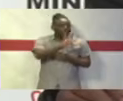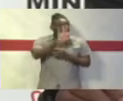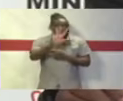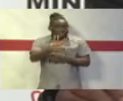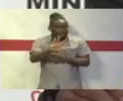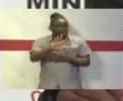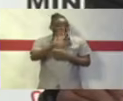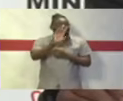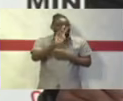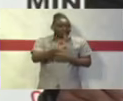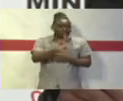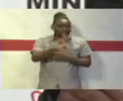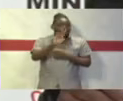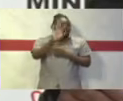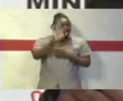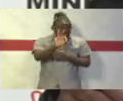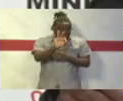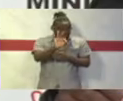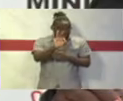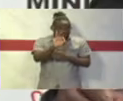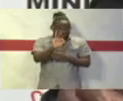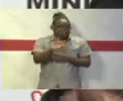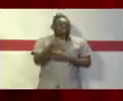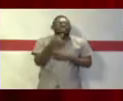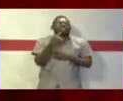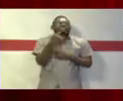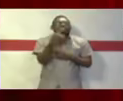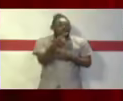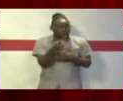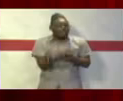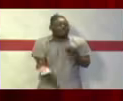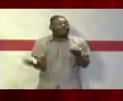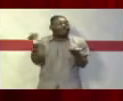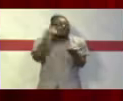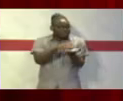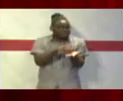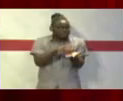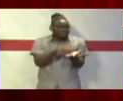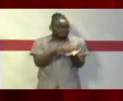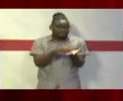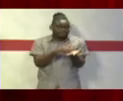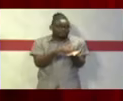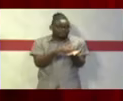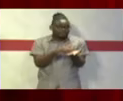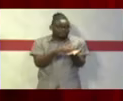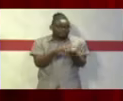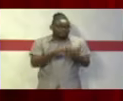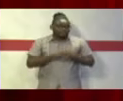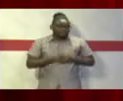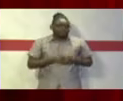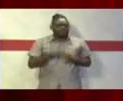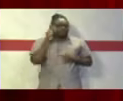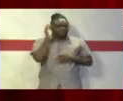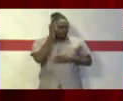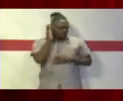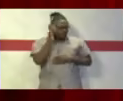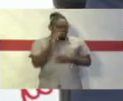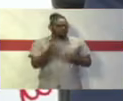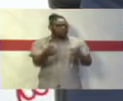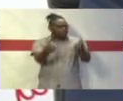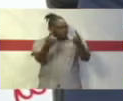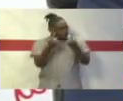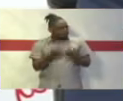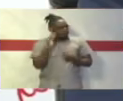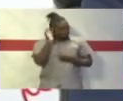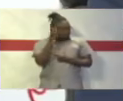662-5579. And just to emphasize again, thanks Al for reiterating, but that we will come